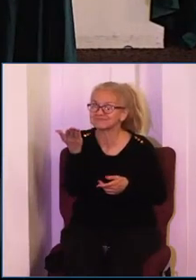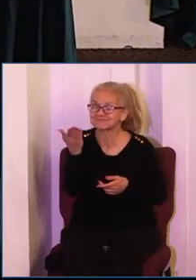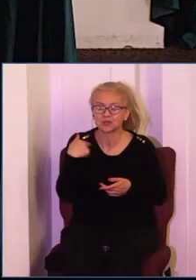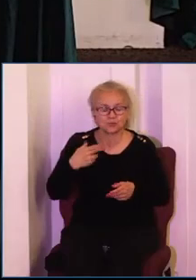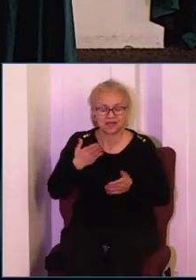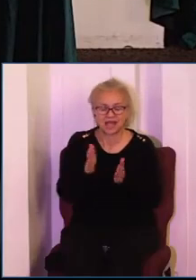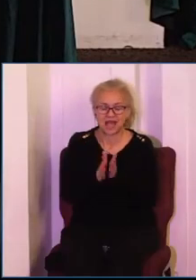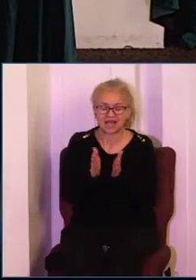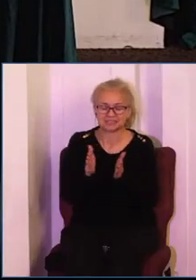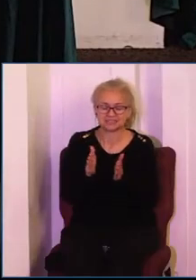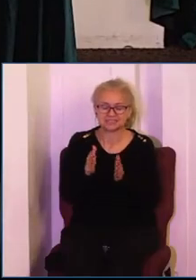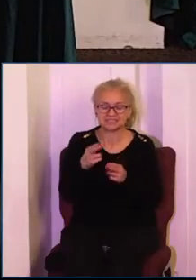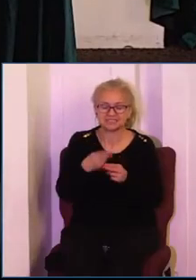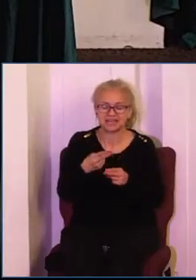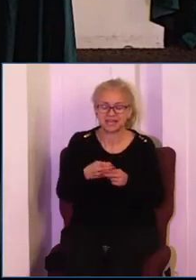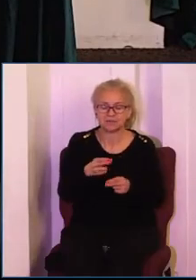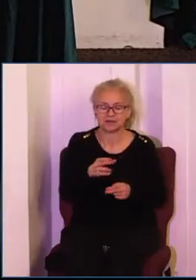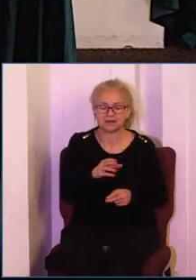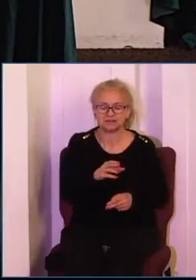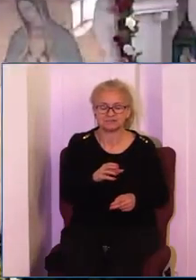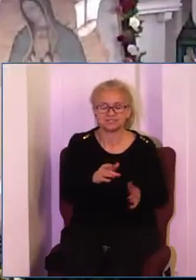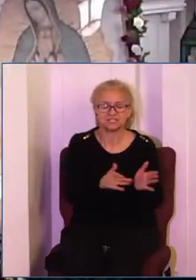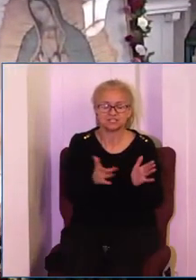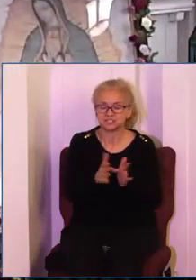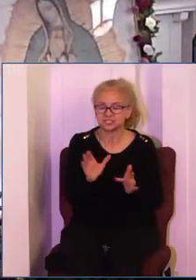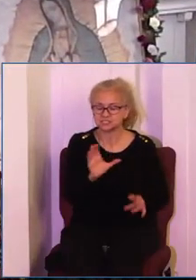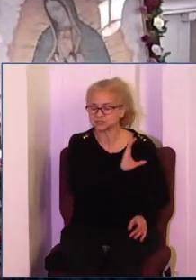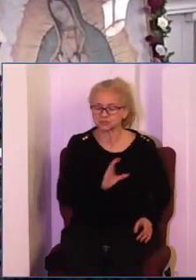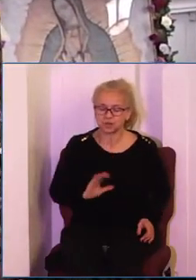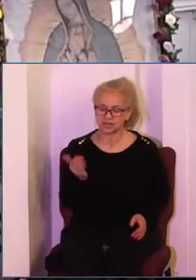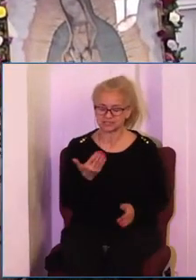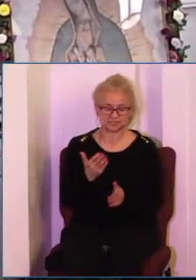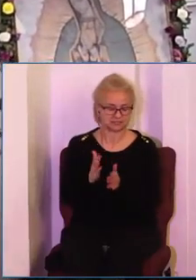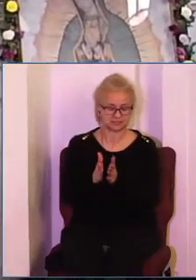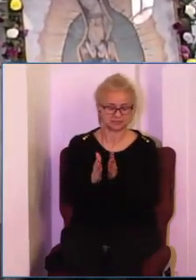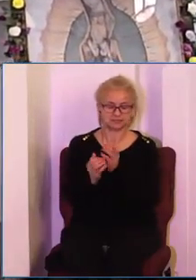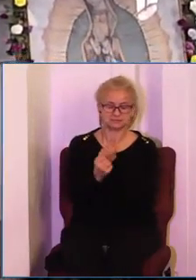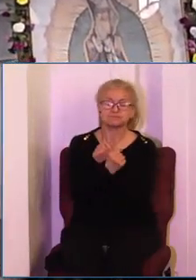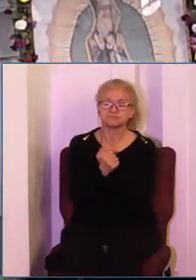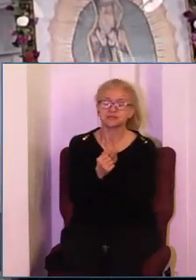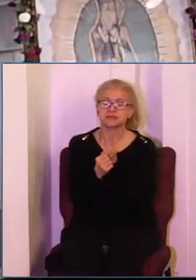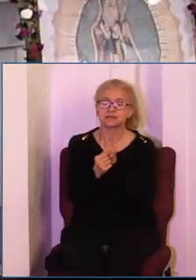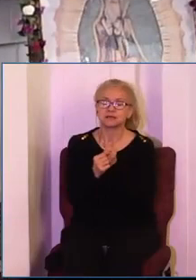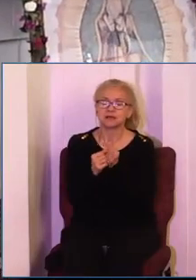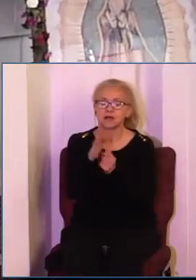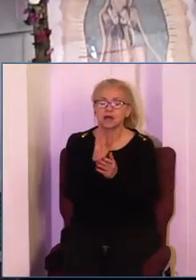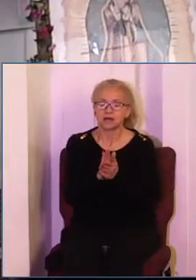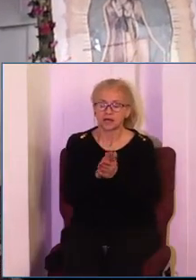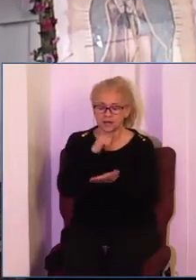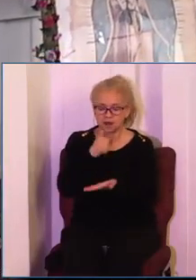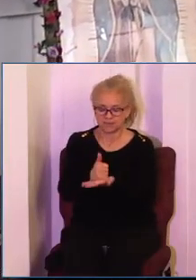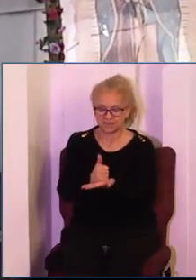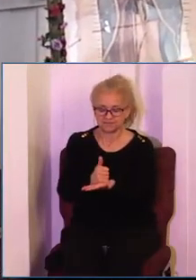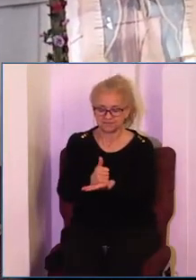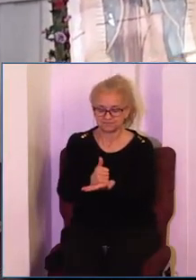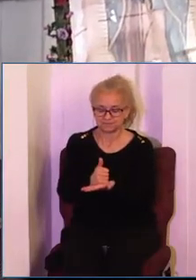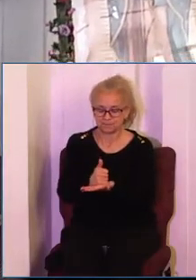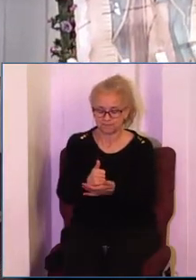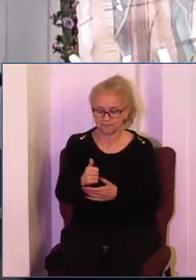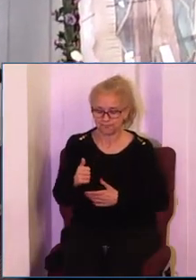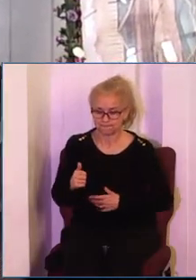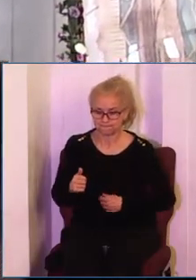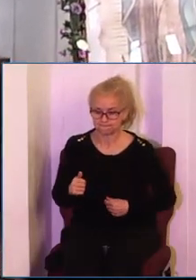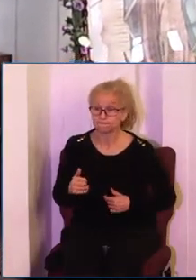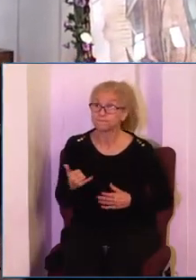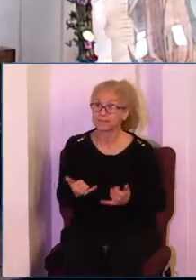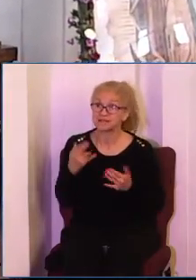of Jesus our Christ and all that is holy. Amen. Amen.